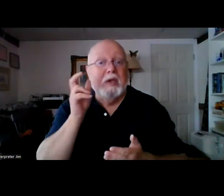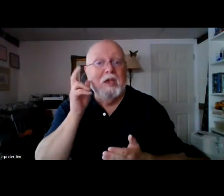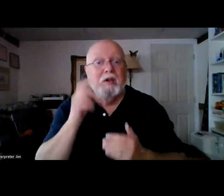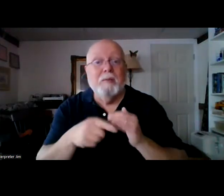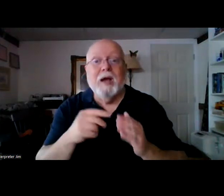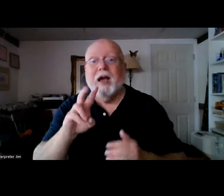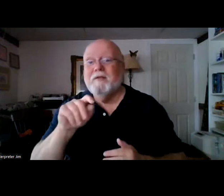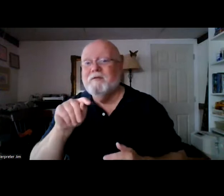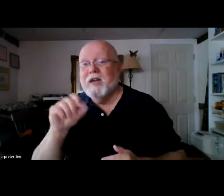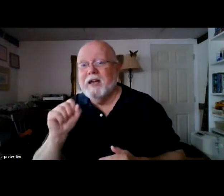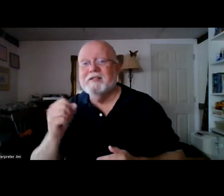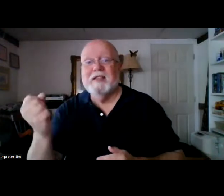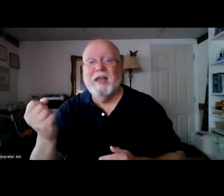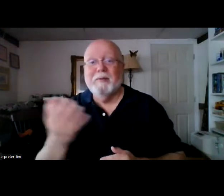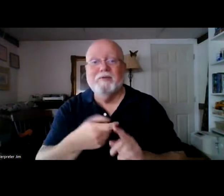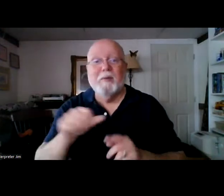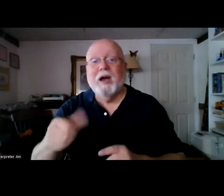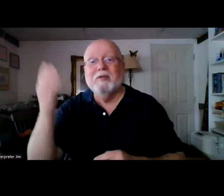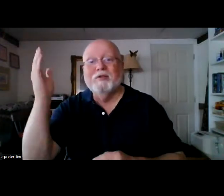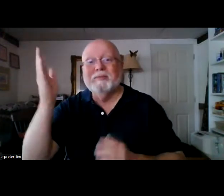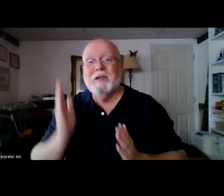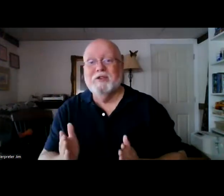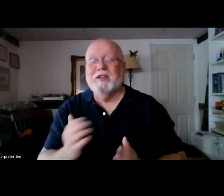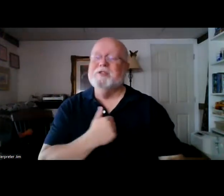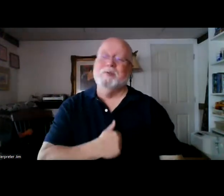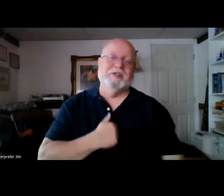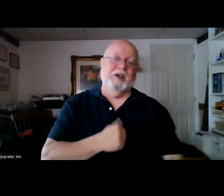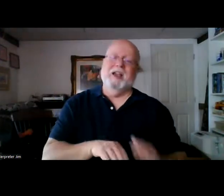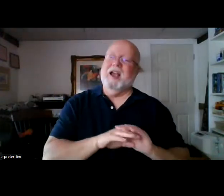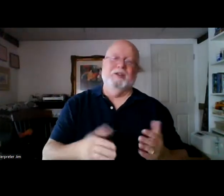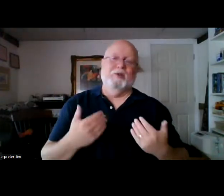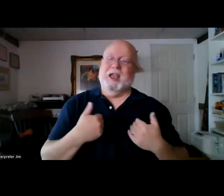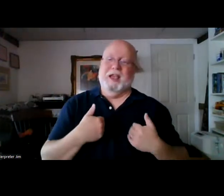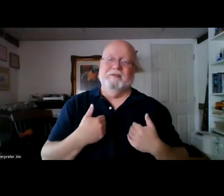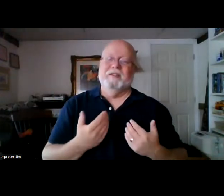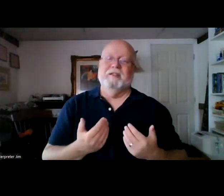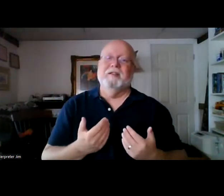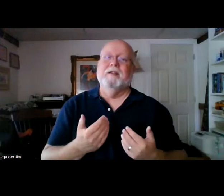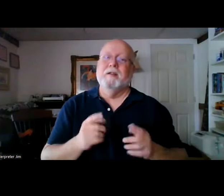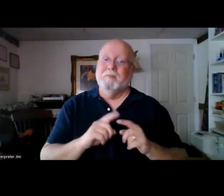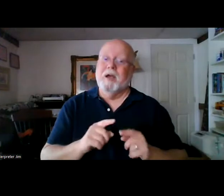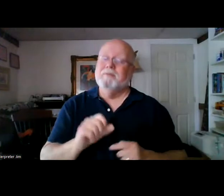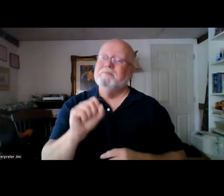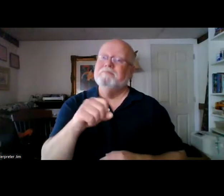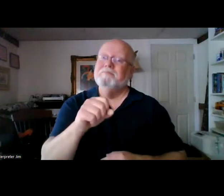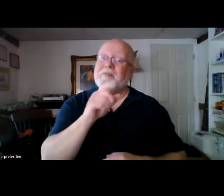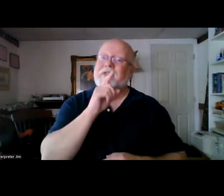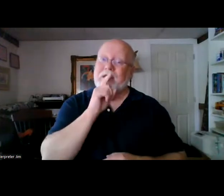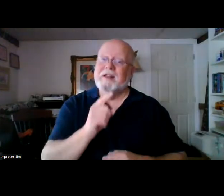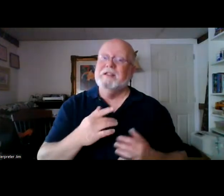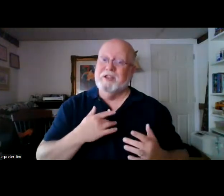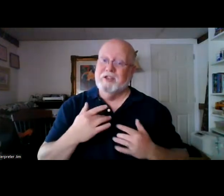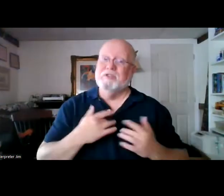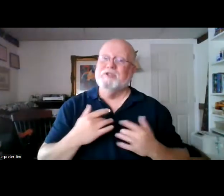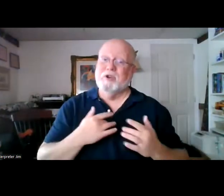from other speakers. So apologies that I don't have that, but it definitely is a concern, problem gambling with veterans, and then obviously